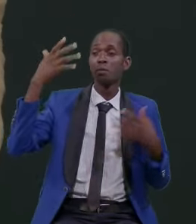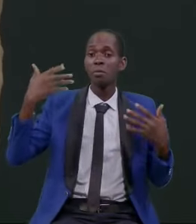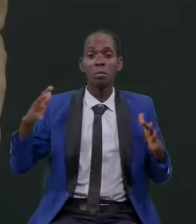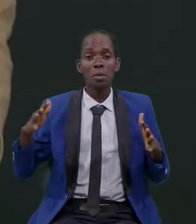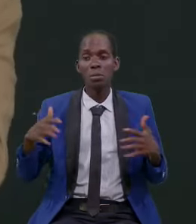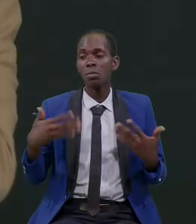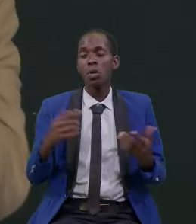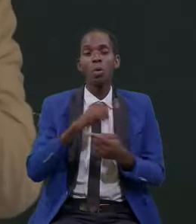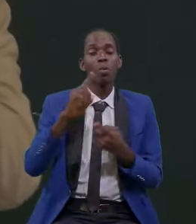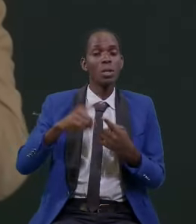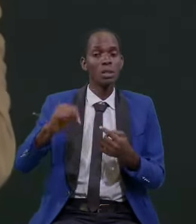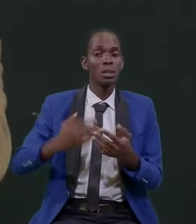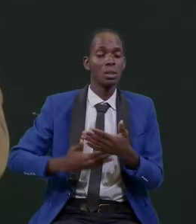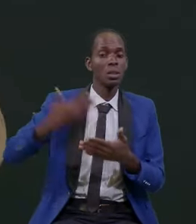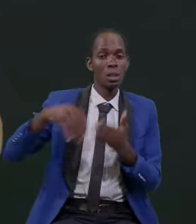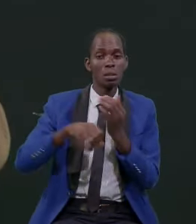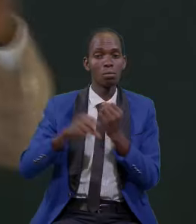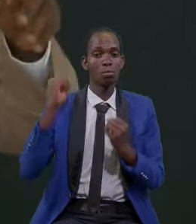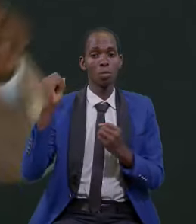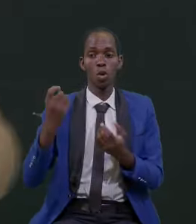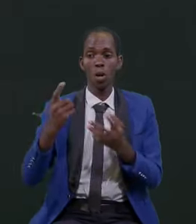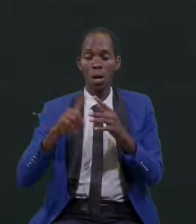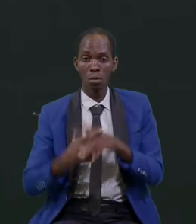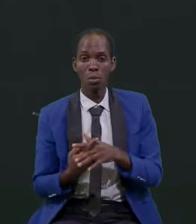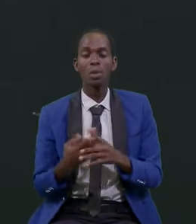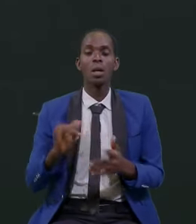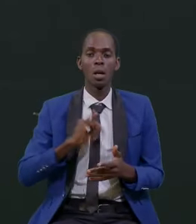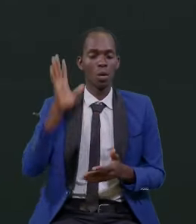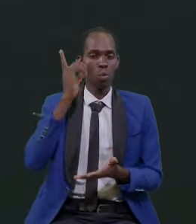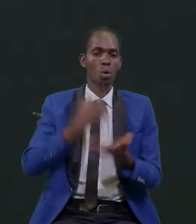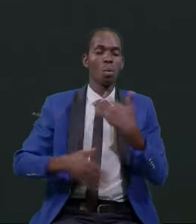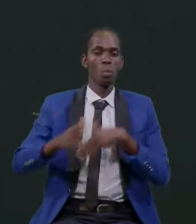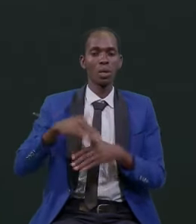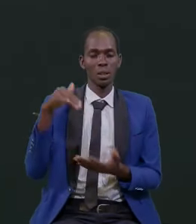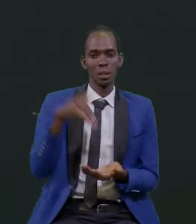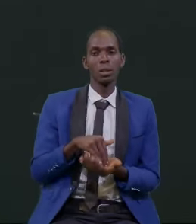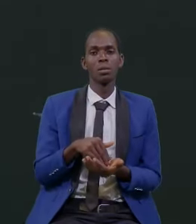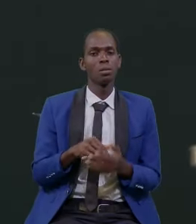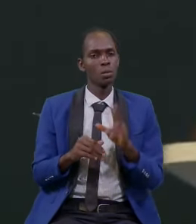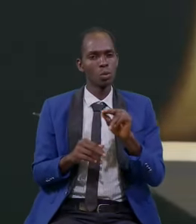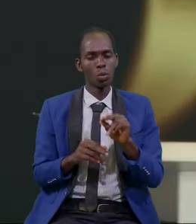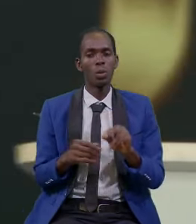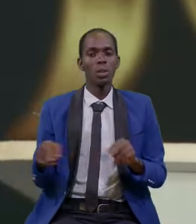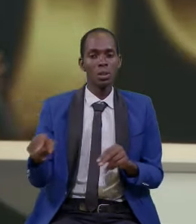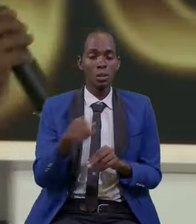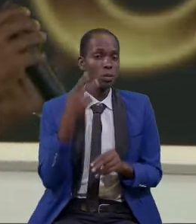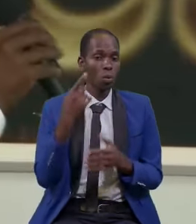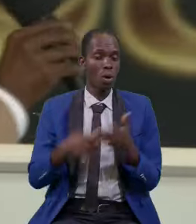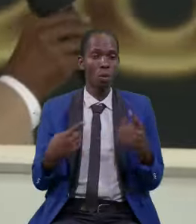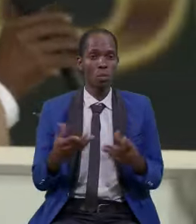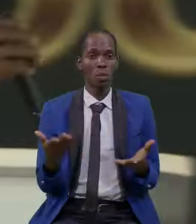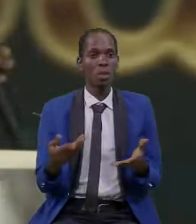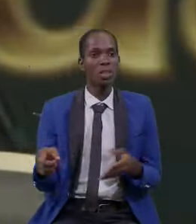crusade comes, I'll come back again. No, look at what they did, and they continued steadfastly.